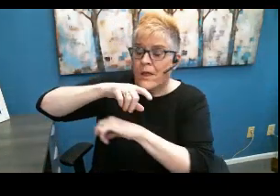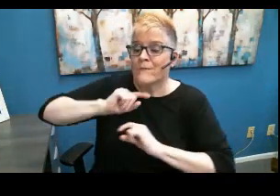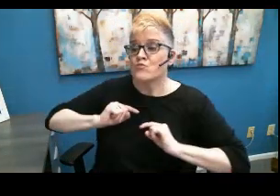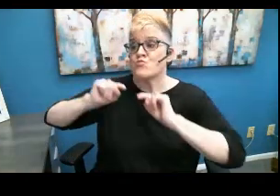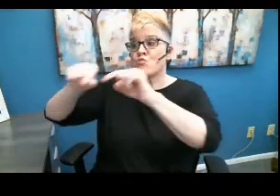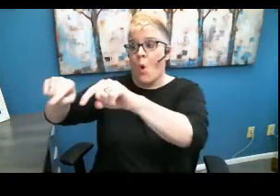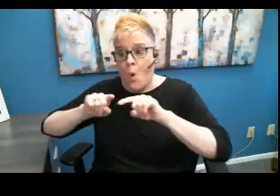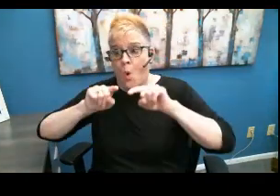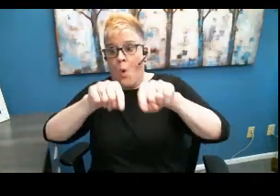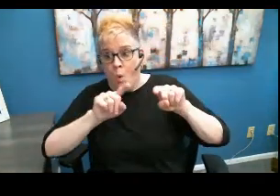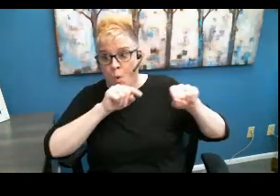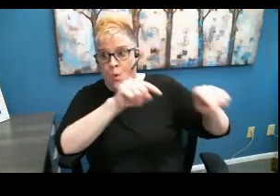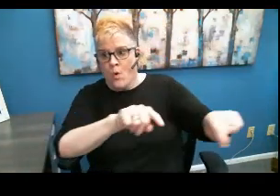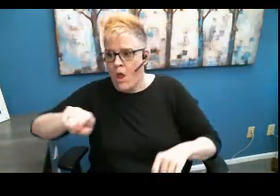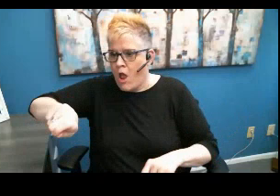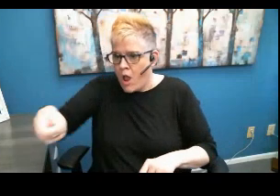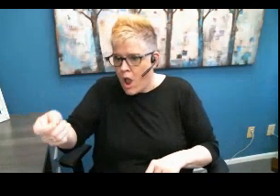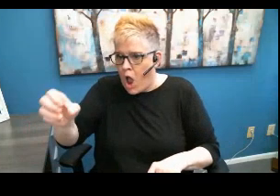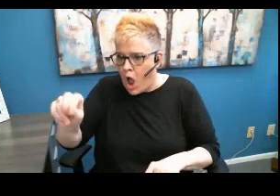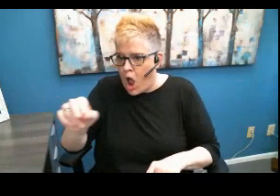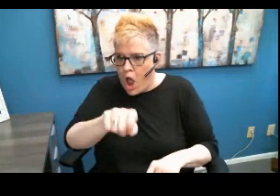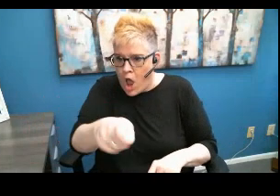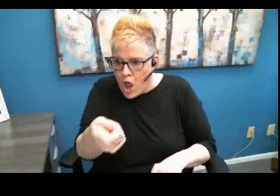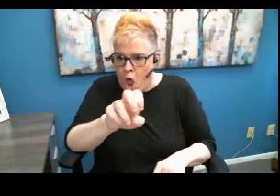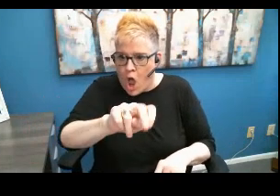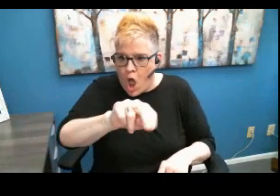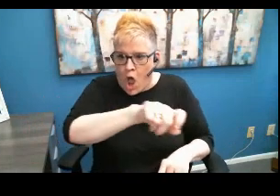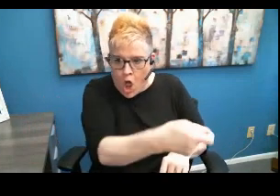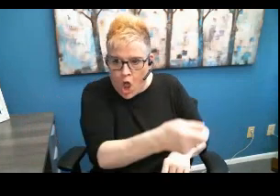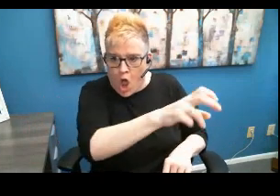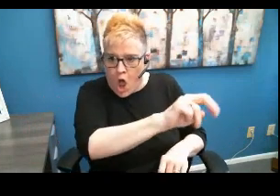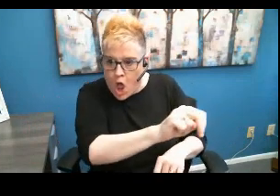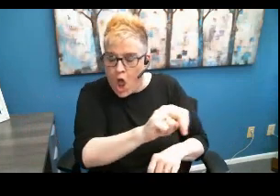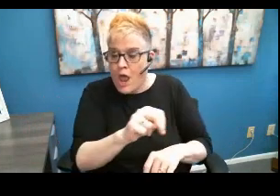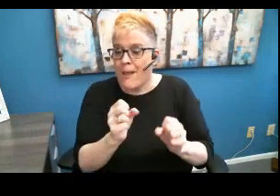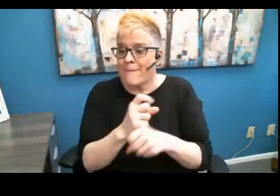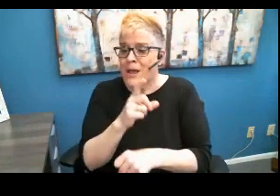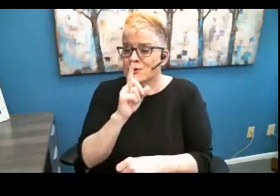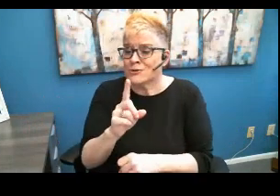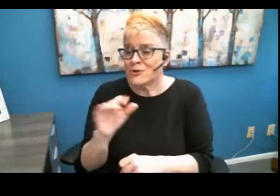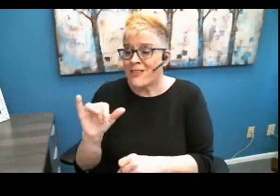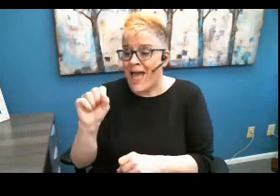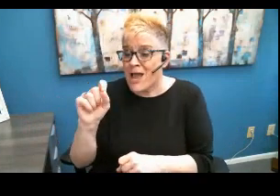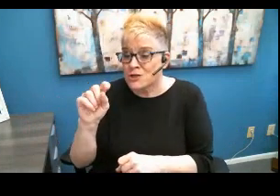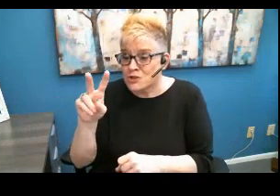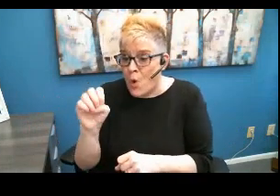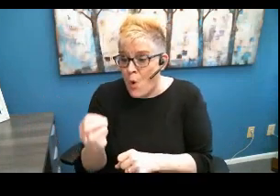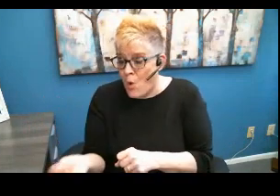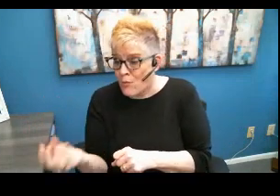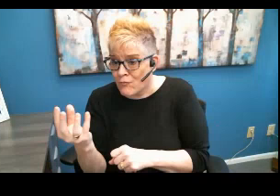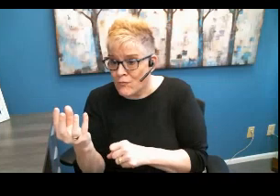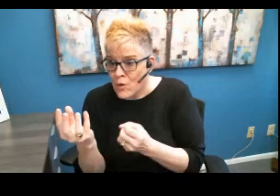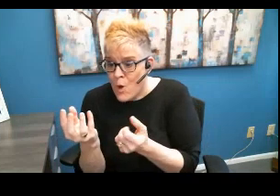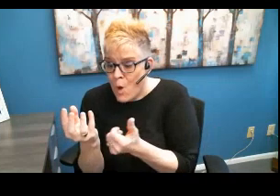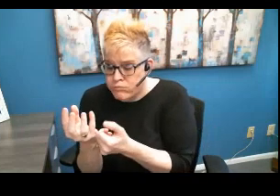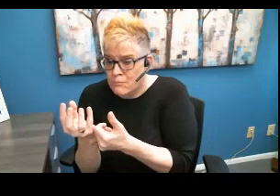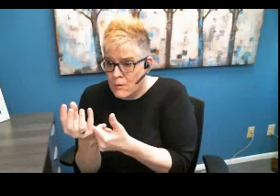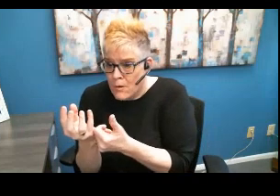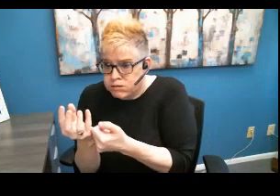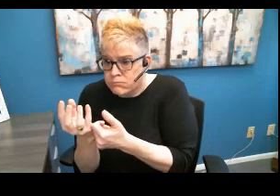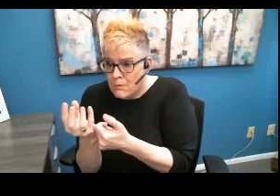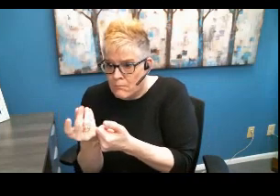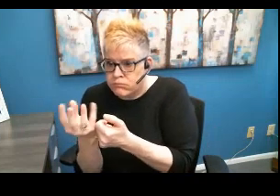gas and physically go light their appliances or verify that the electronic ignition in their appliances is